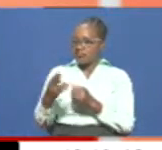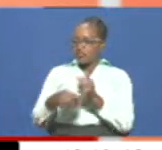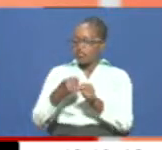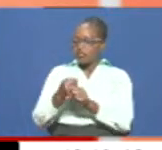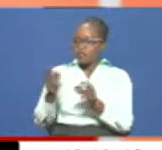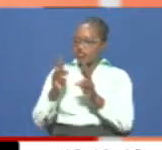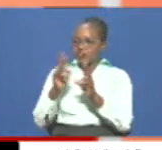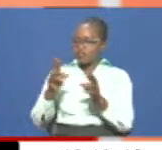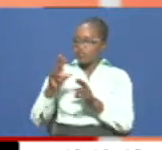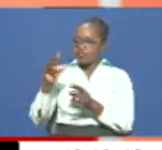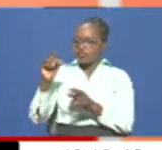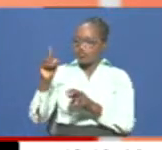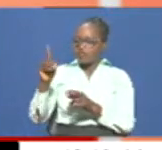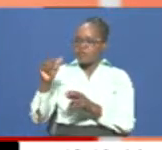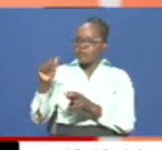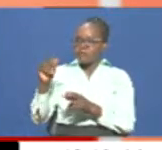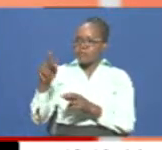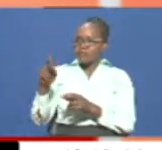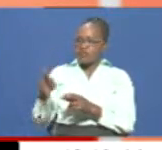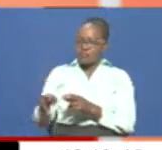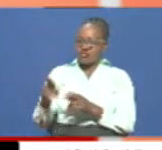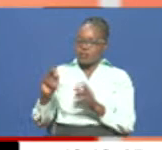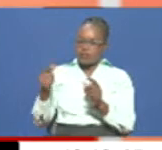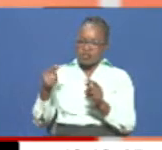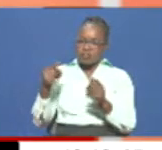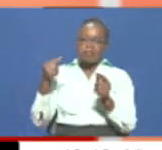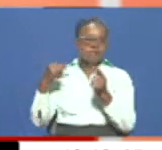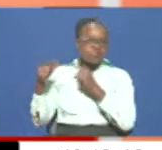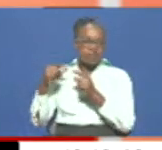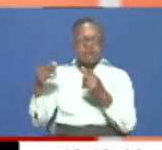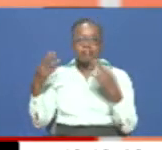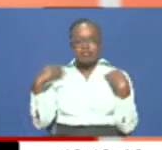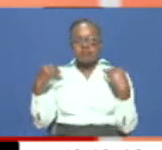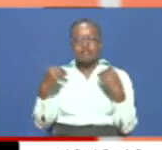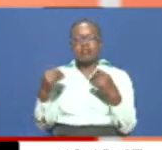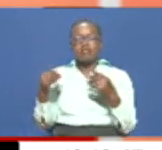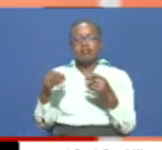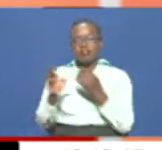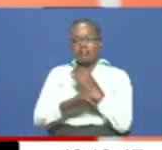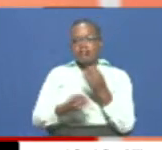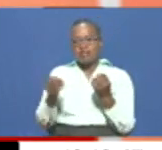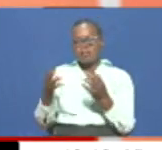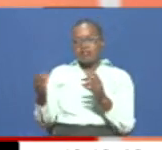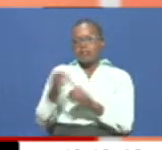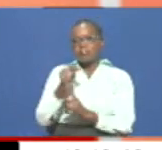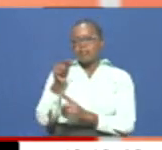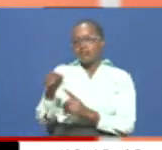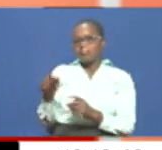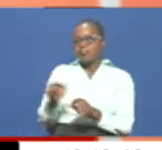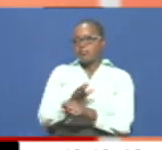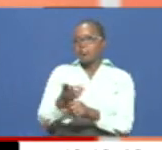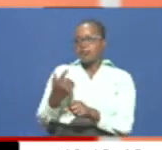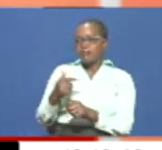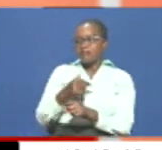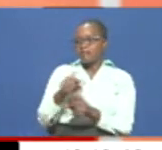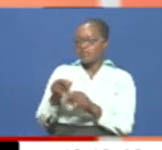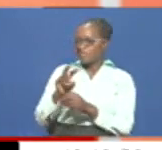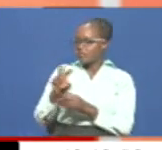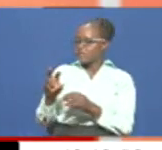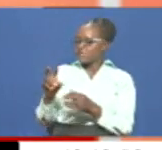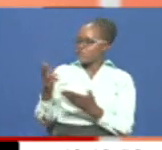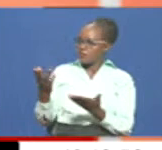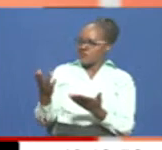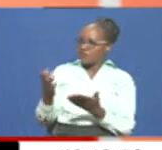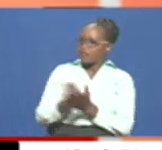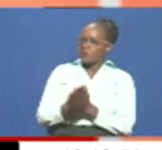new generation of sports. And we are borrowing. A lot of countries have achieved that. Mm-hmm. A lot of us see how China currently is doing very well.